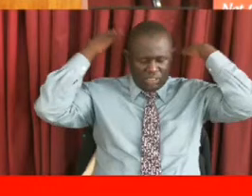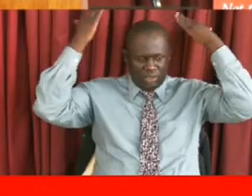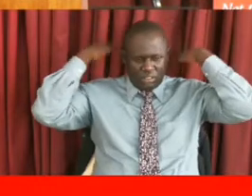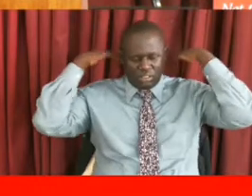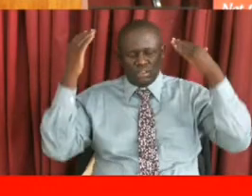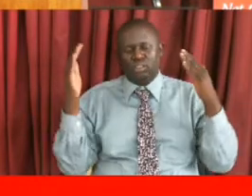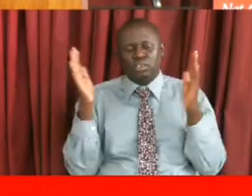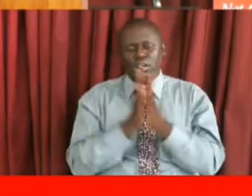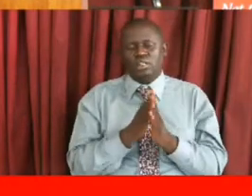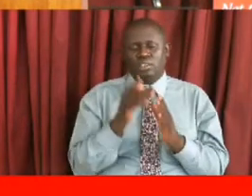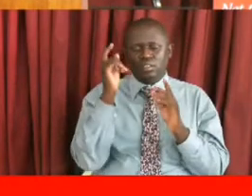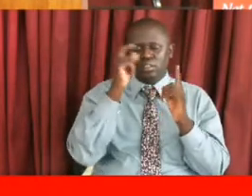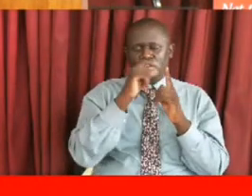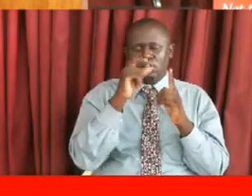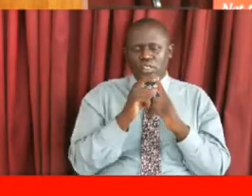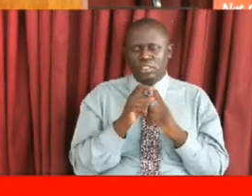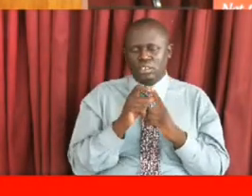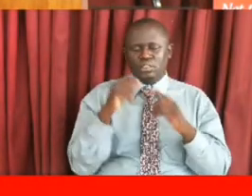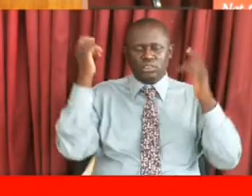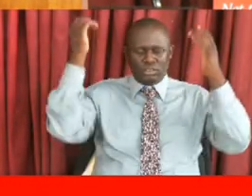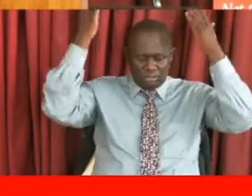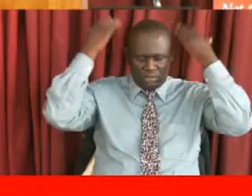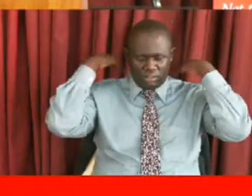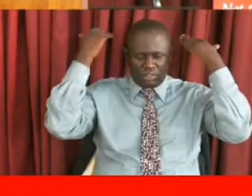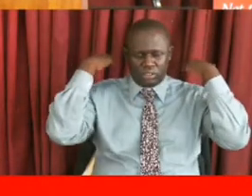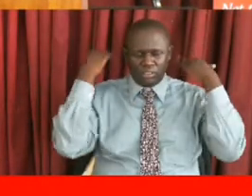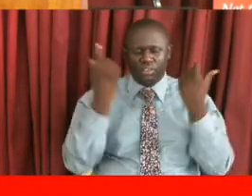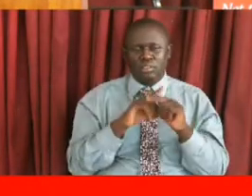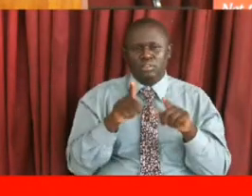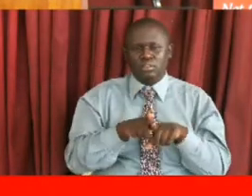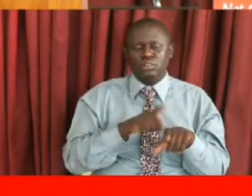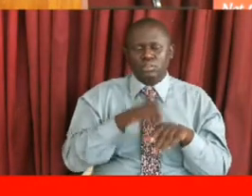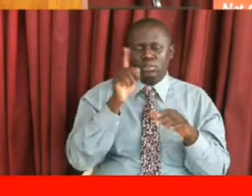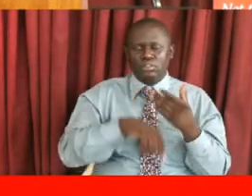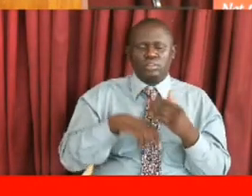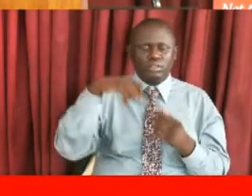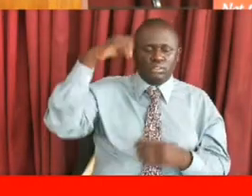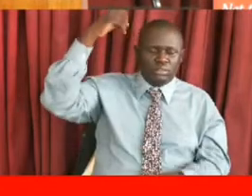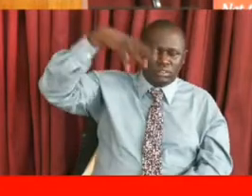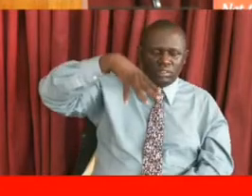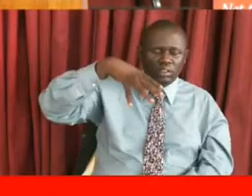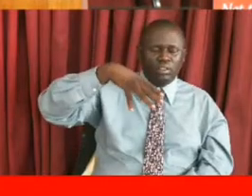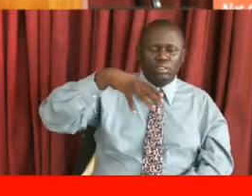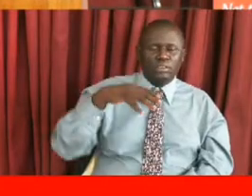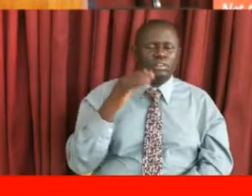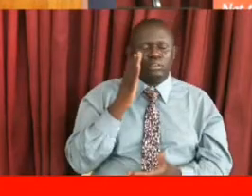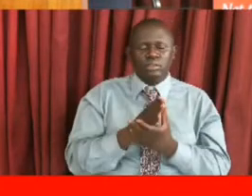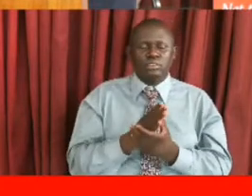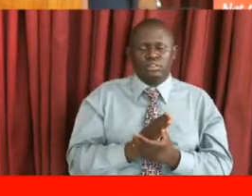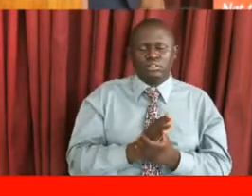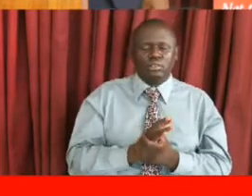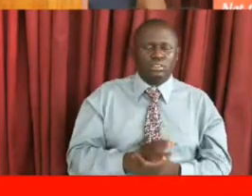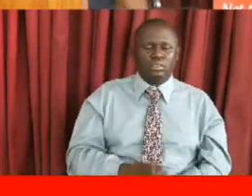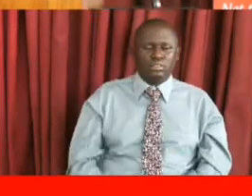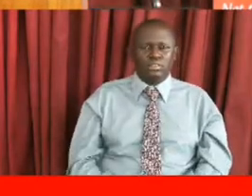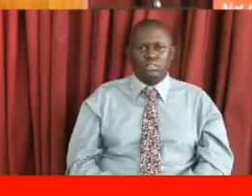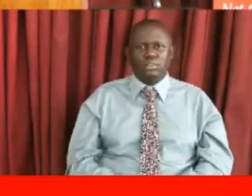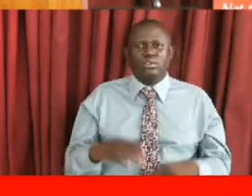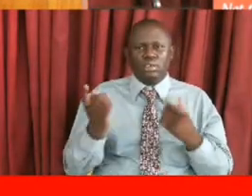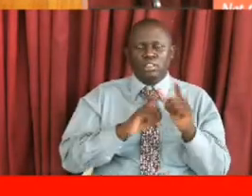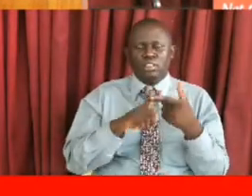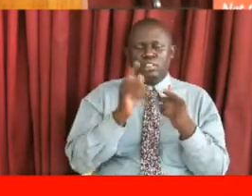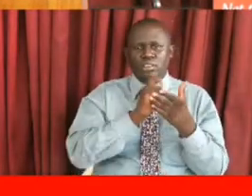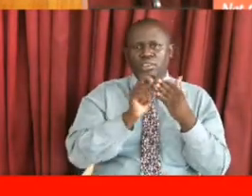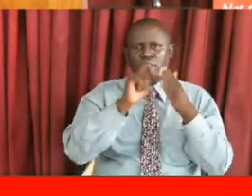and the Word was made John 1 that is the name of God hallelujah the wrer has